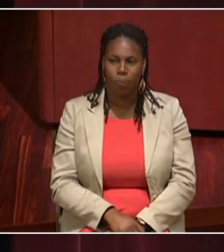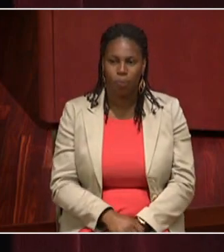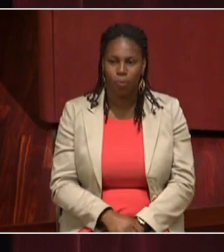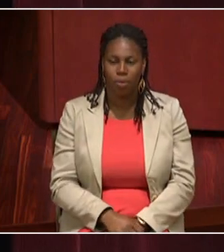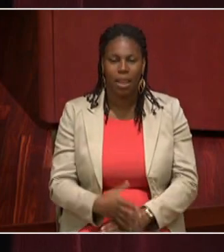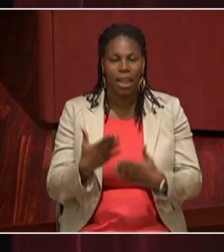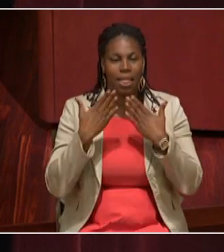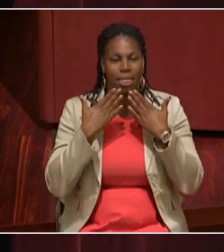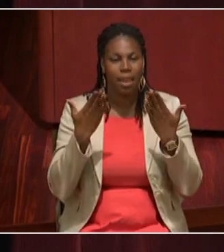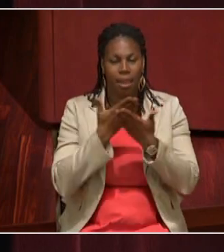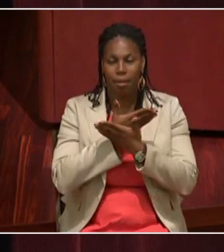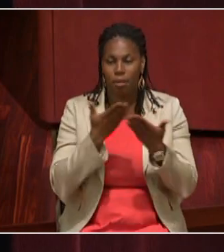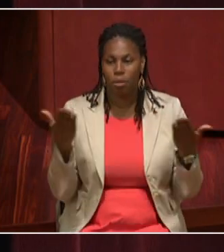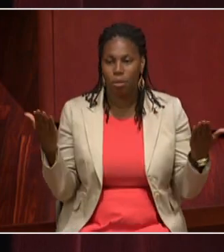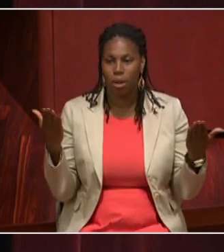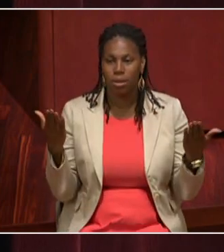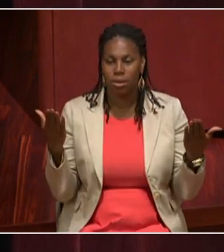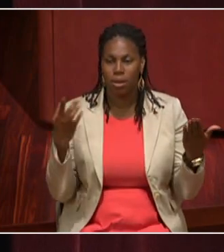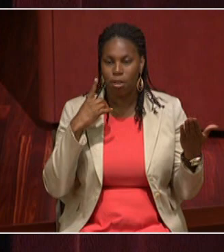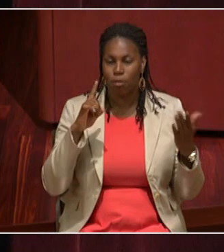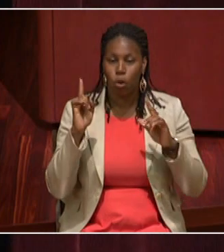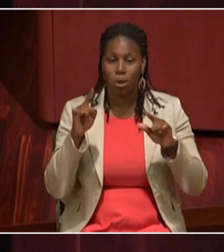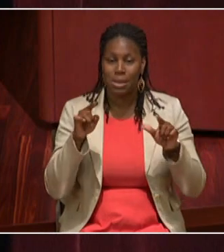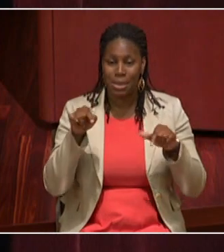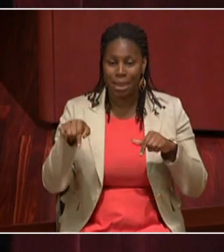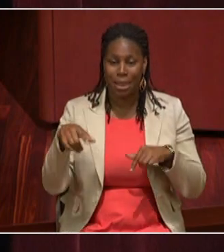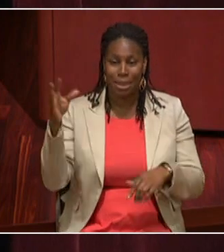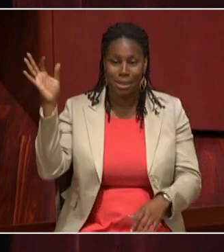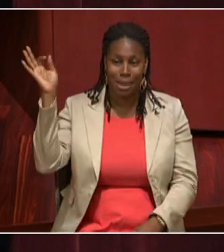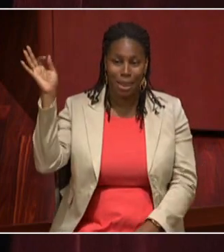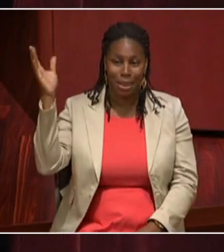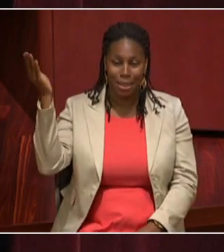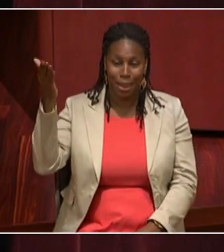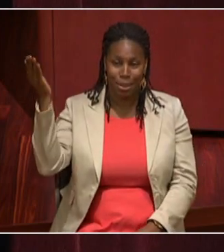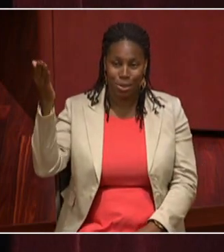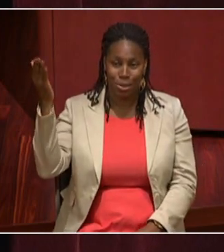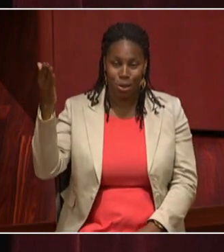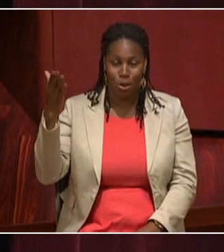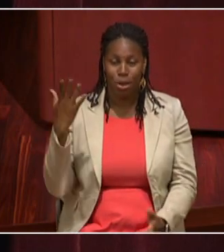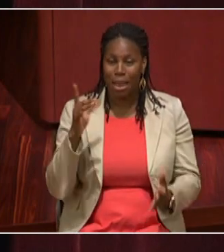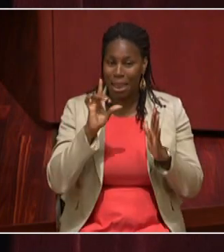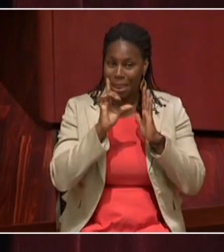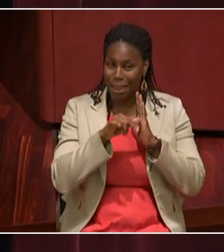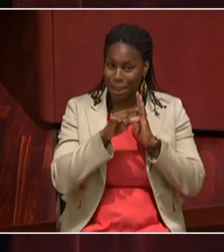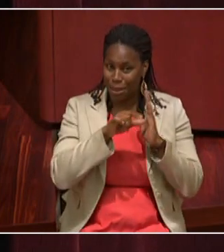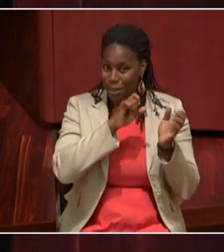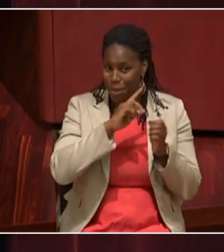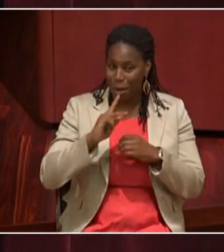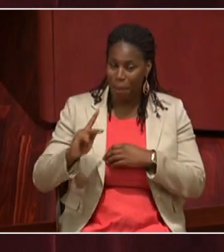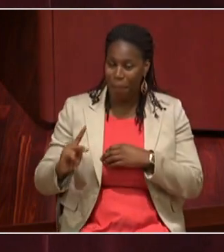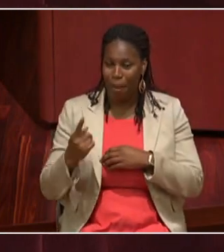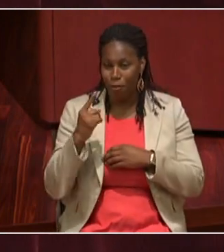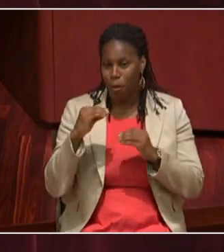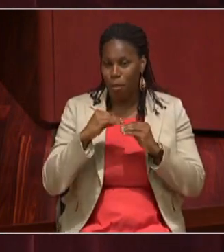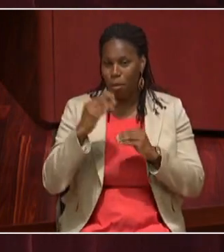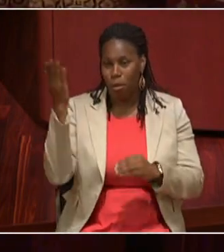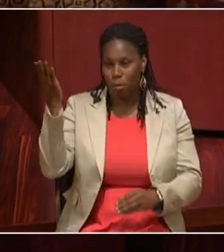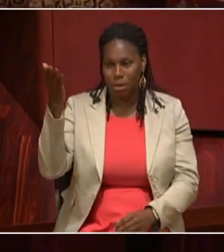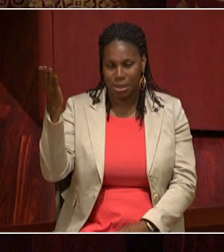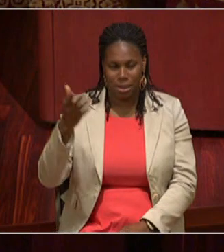Well, I thank everyone for attending this lecture, and please tune in later for some other presentations.